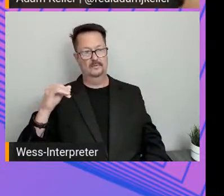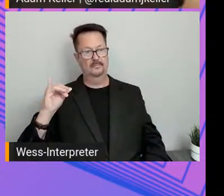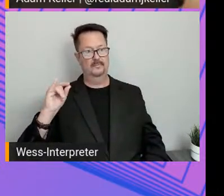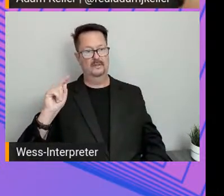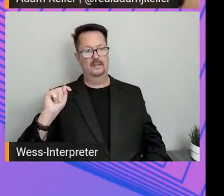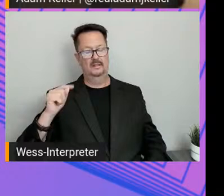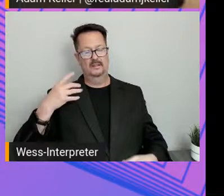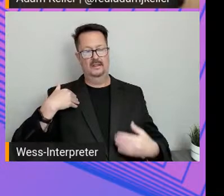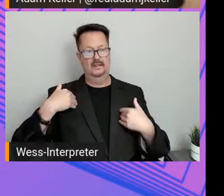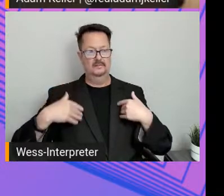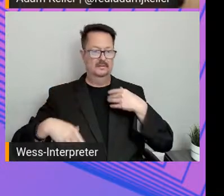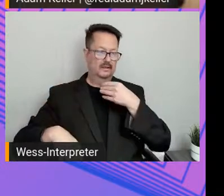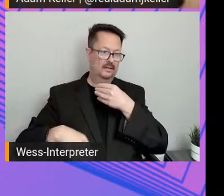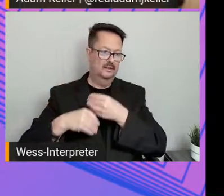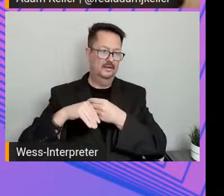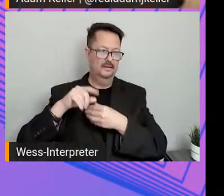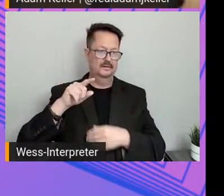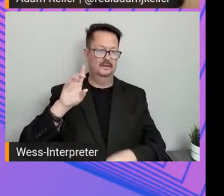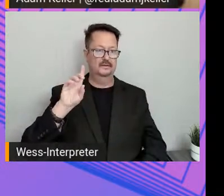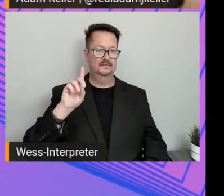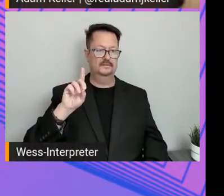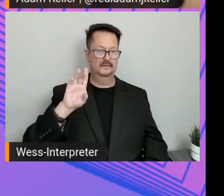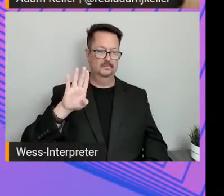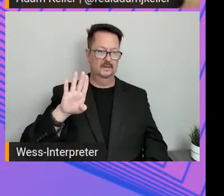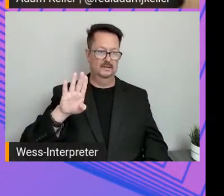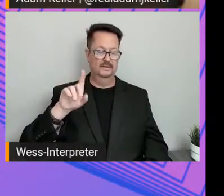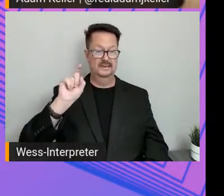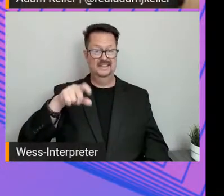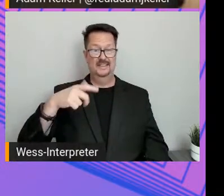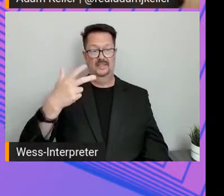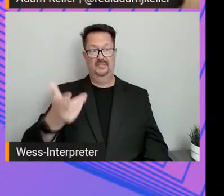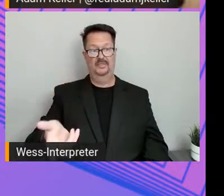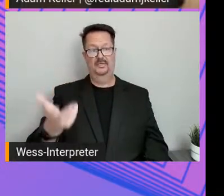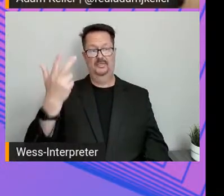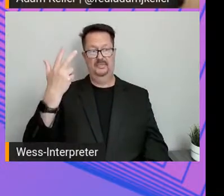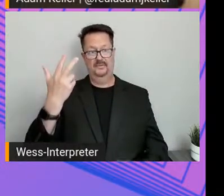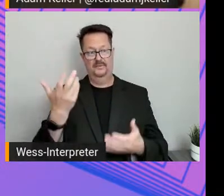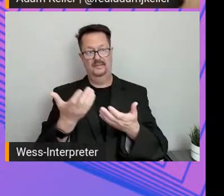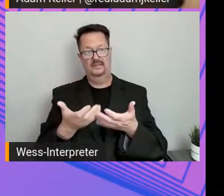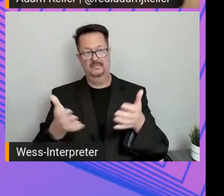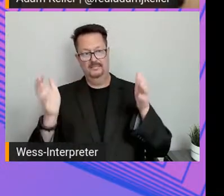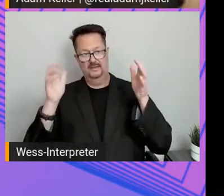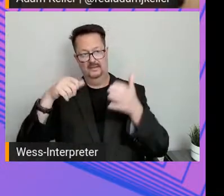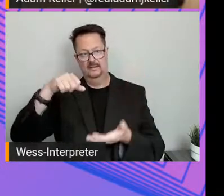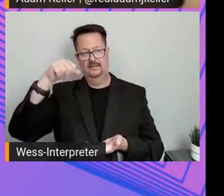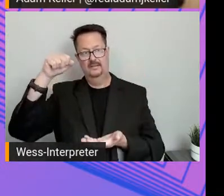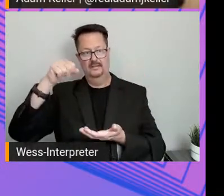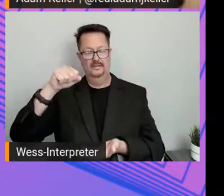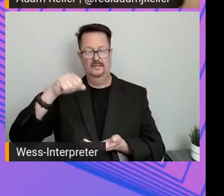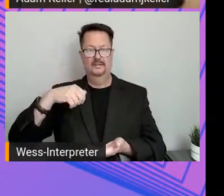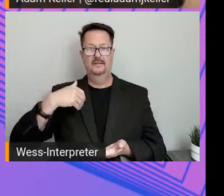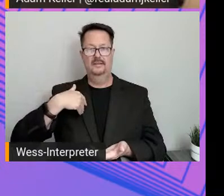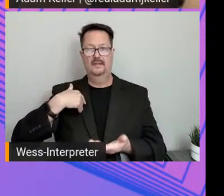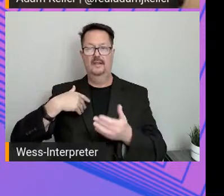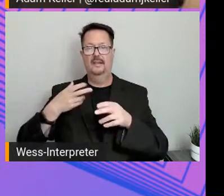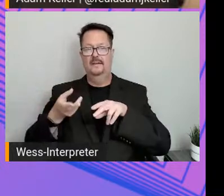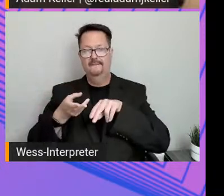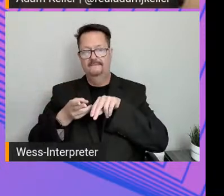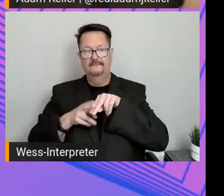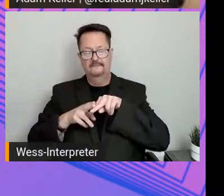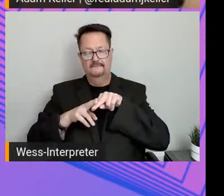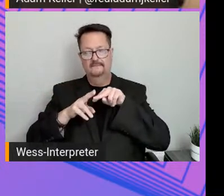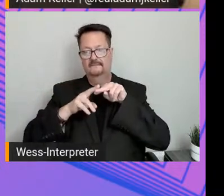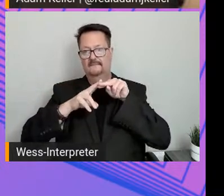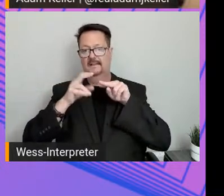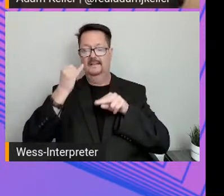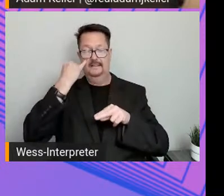need a database, an S3 bucket, Copilot can help build those with just a few commands. But also, if there's something